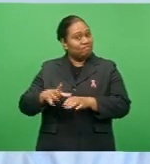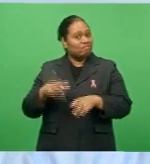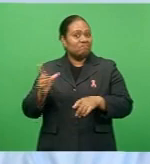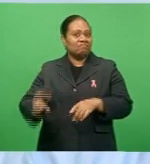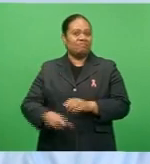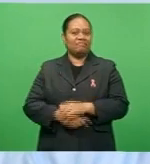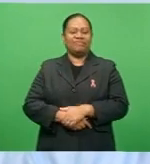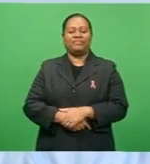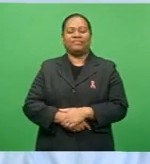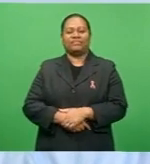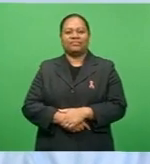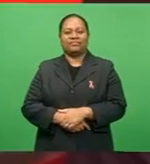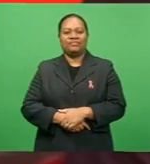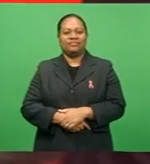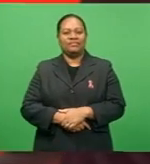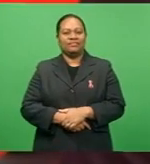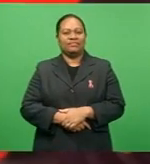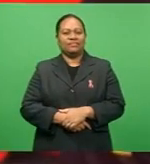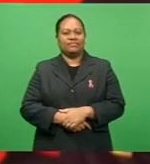You've